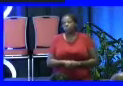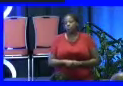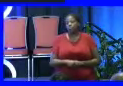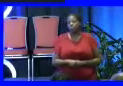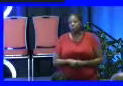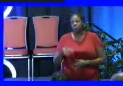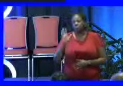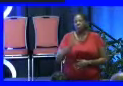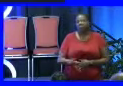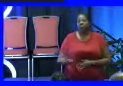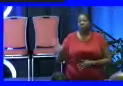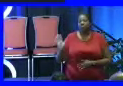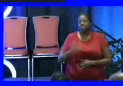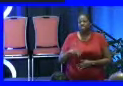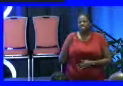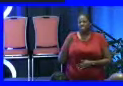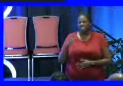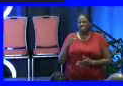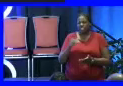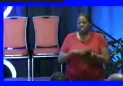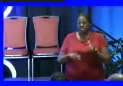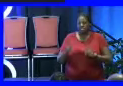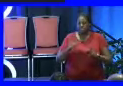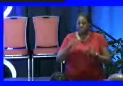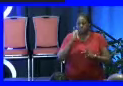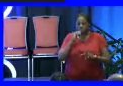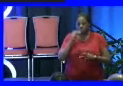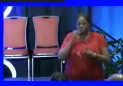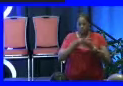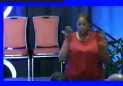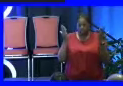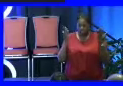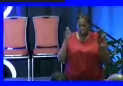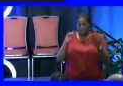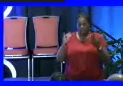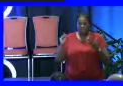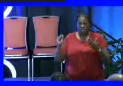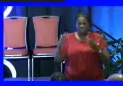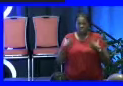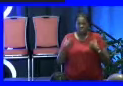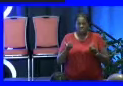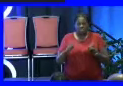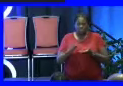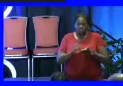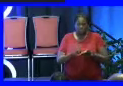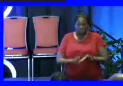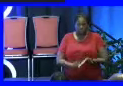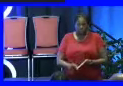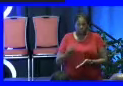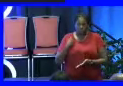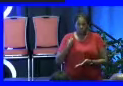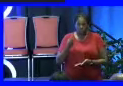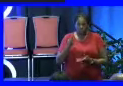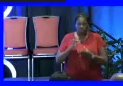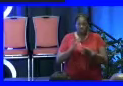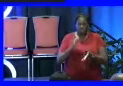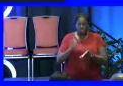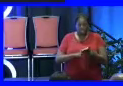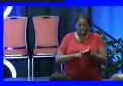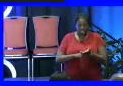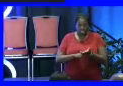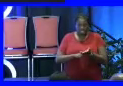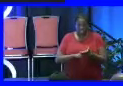There are about 16,000 people experiencing homelessness on Mass Health at any given week. We have 12 releases signed